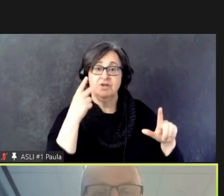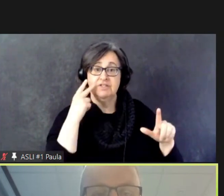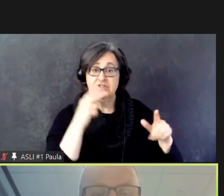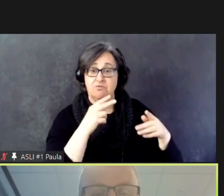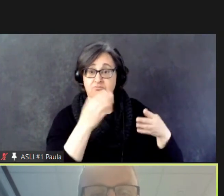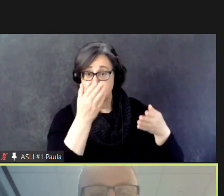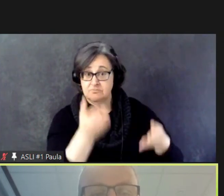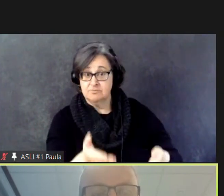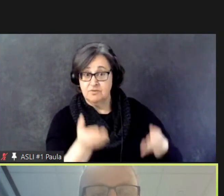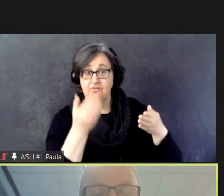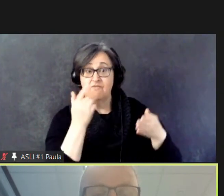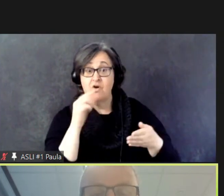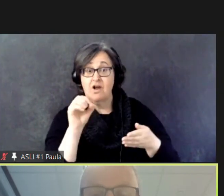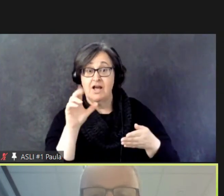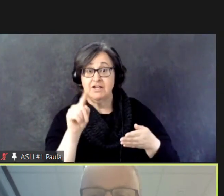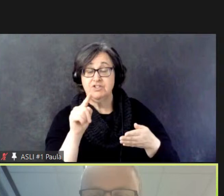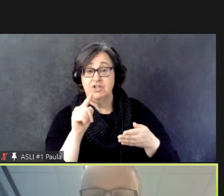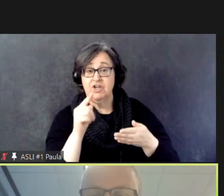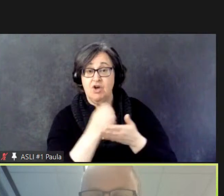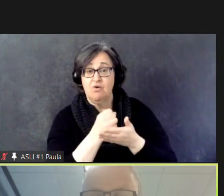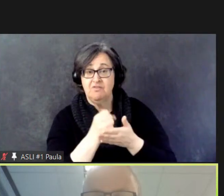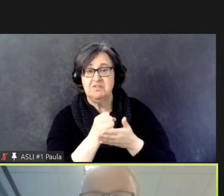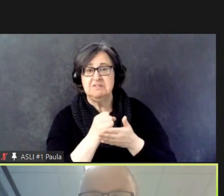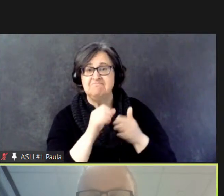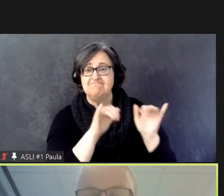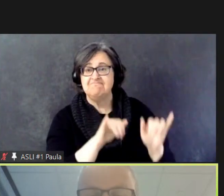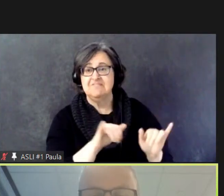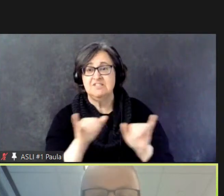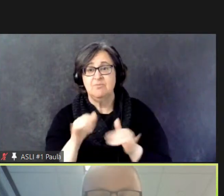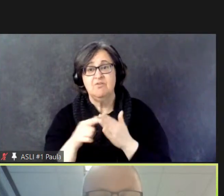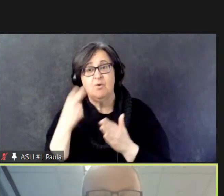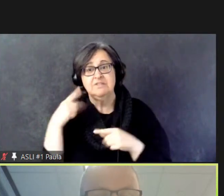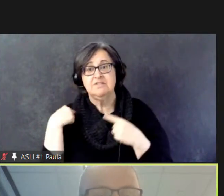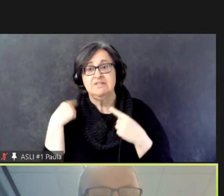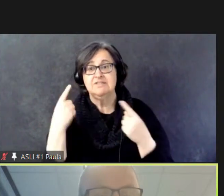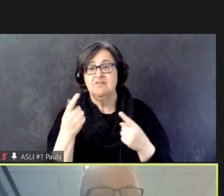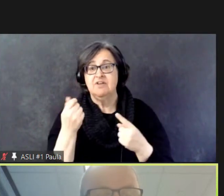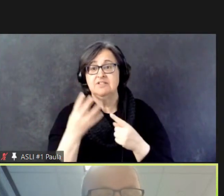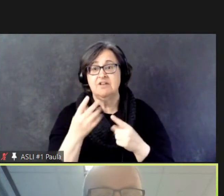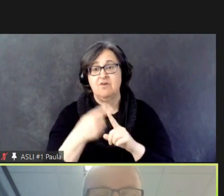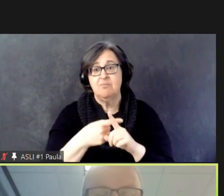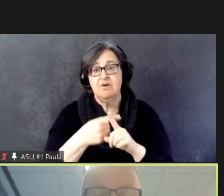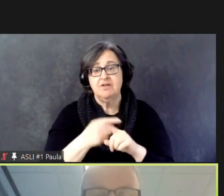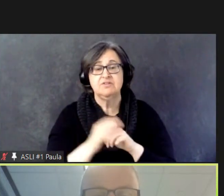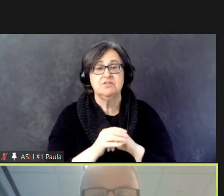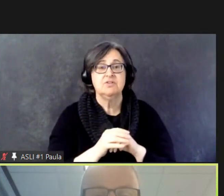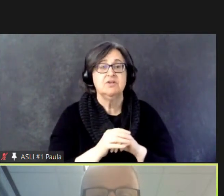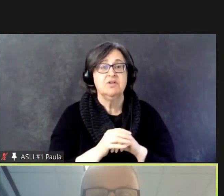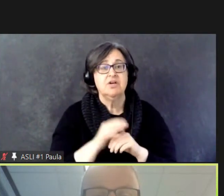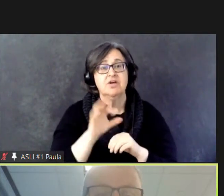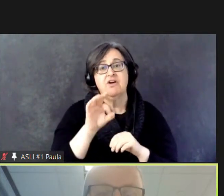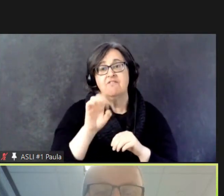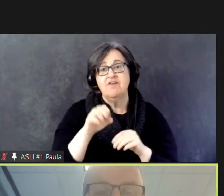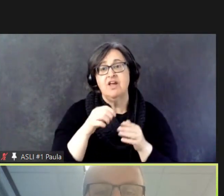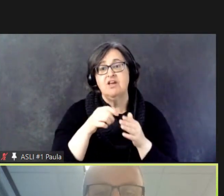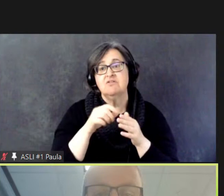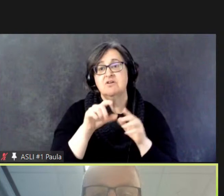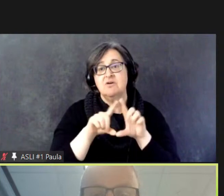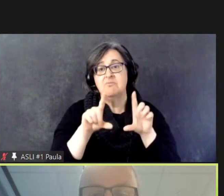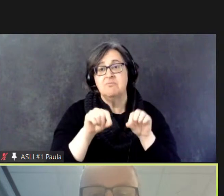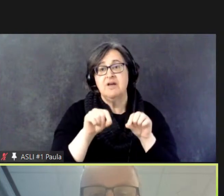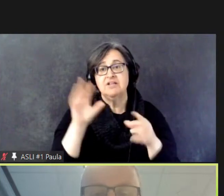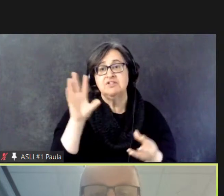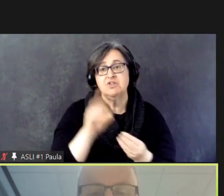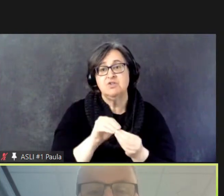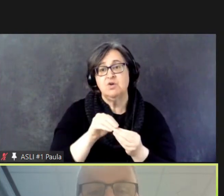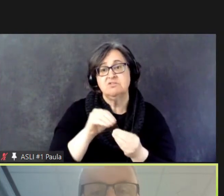October revenues. They're following a similar form of what we've seen over the past several months. Fare and pass totals are down slightly to the amended